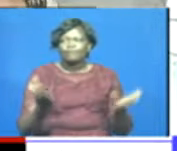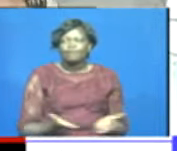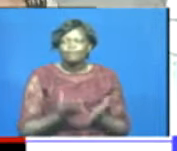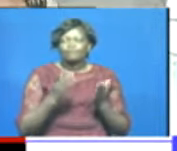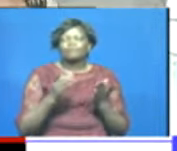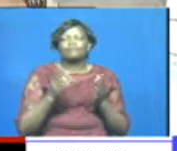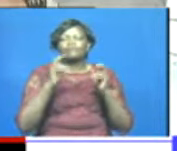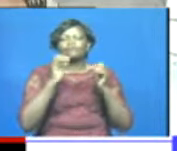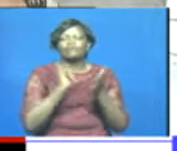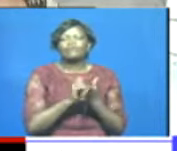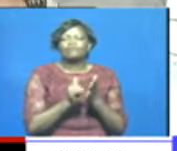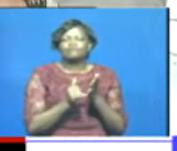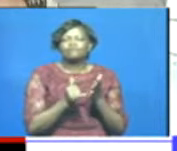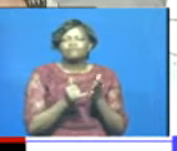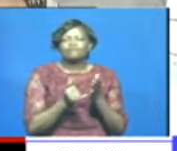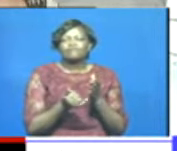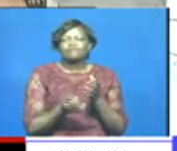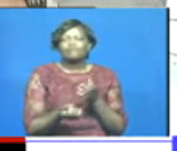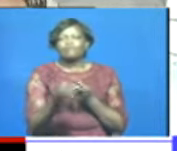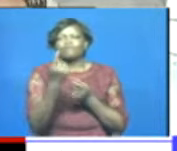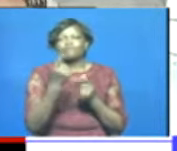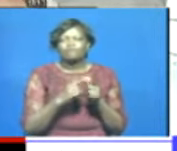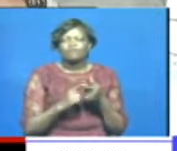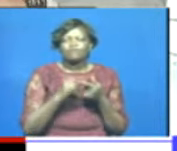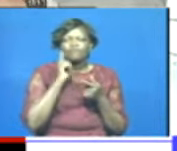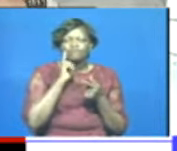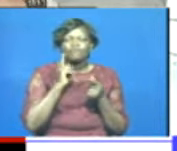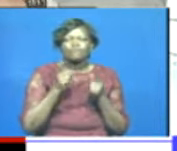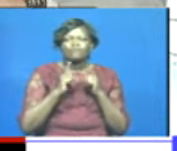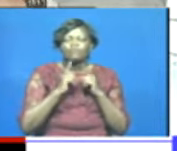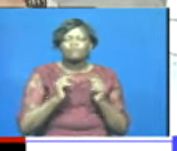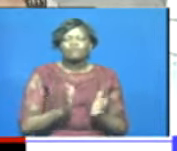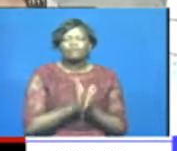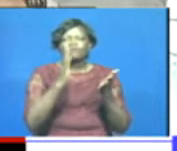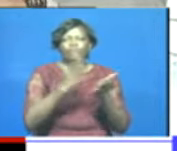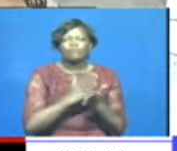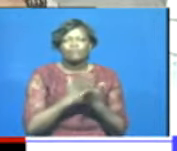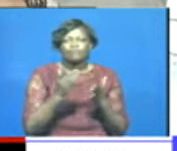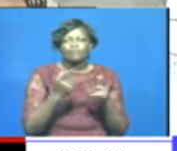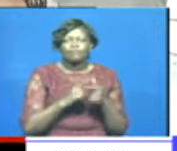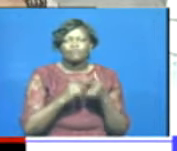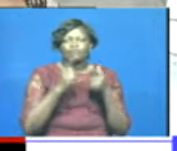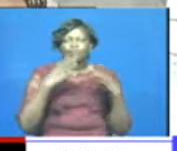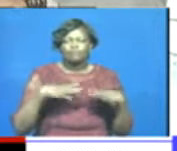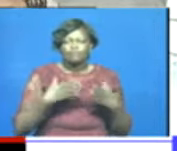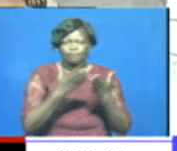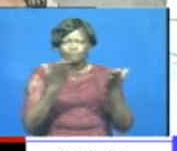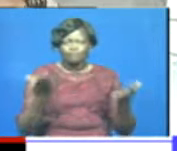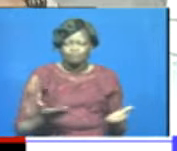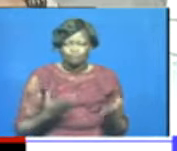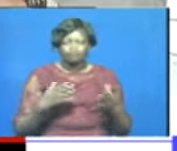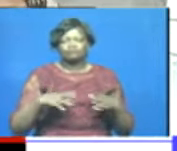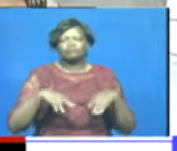we'll be keeping tabs on it. Tomorrow we'll be speaking to the public sector, and again those people, the hawkers, and